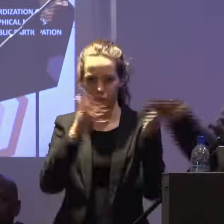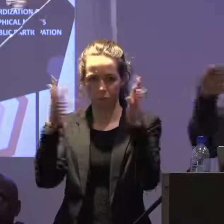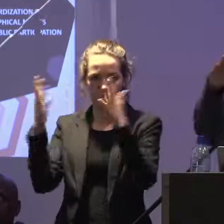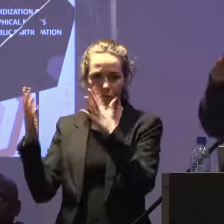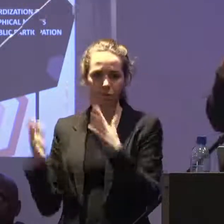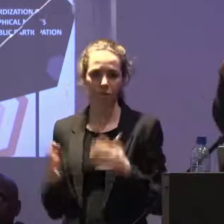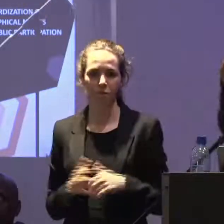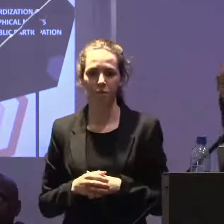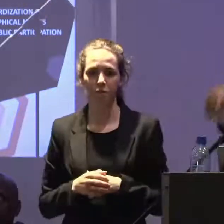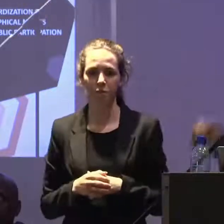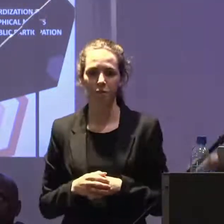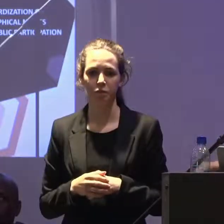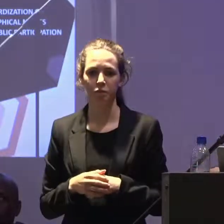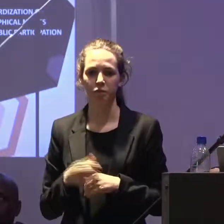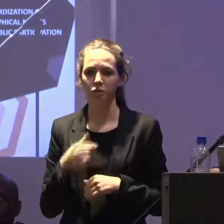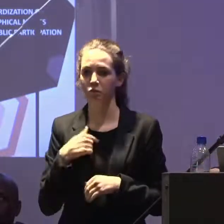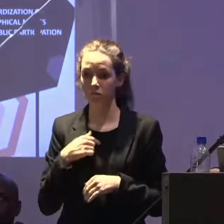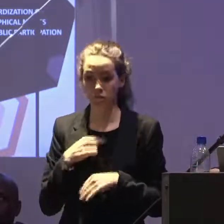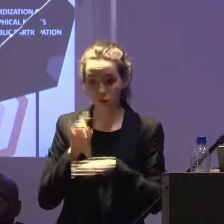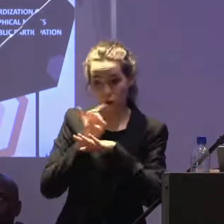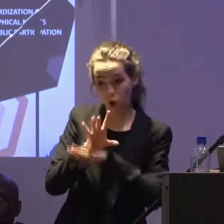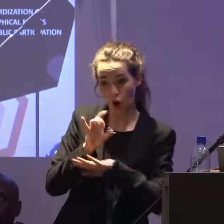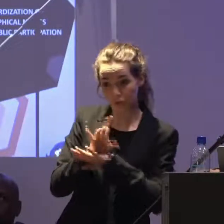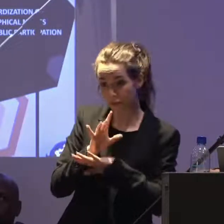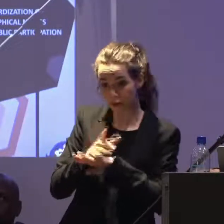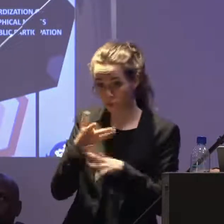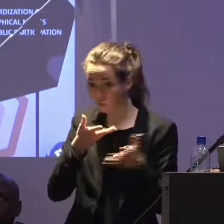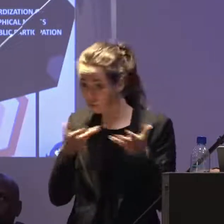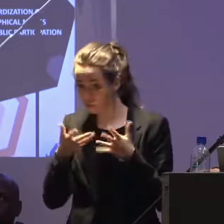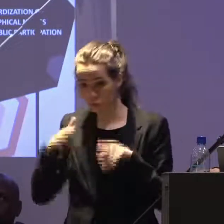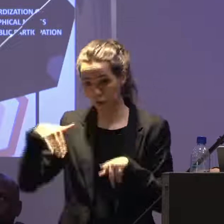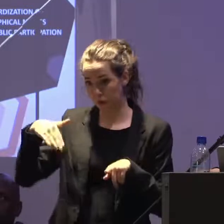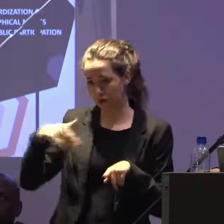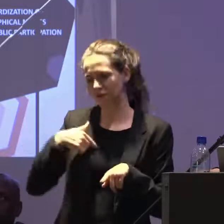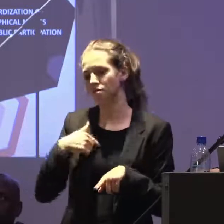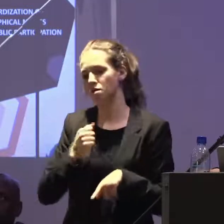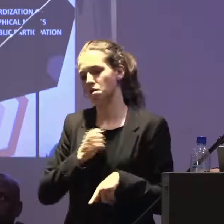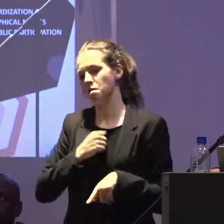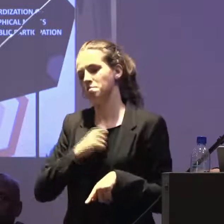And I haven't consulted anyone on this one. I take advantage of my age.